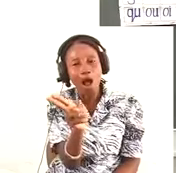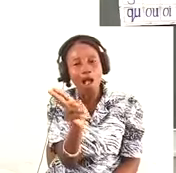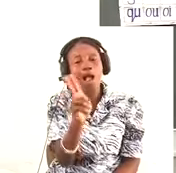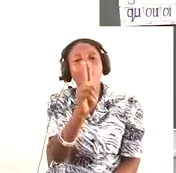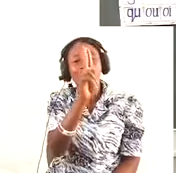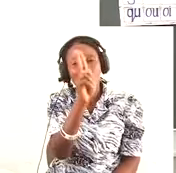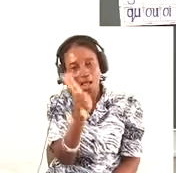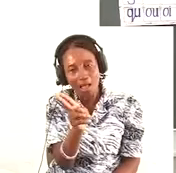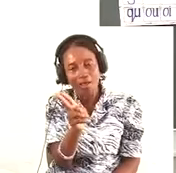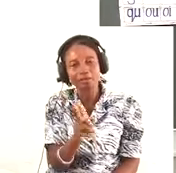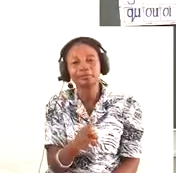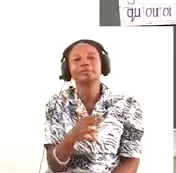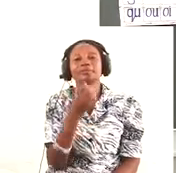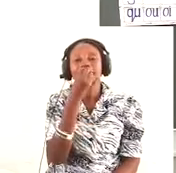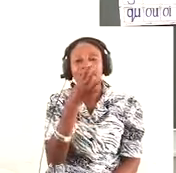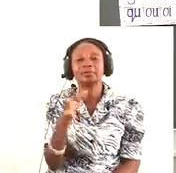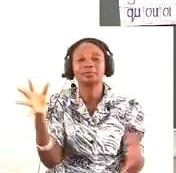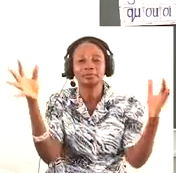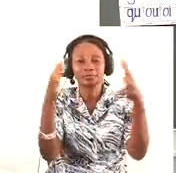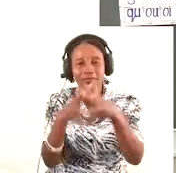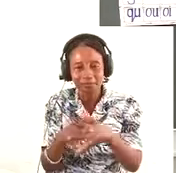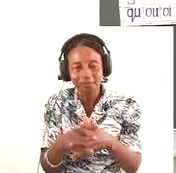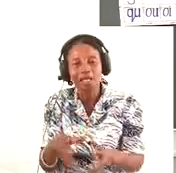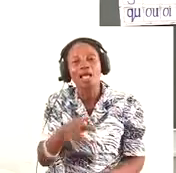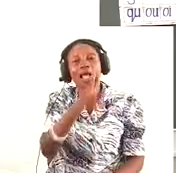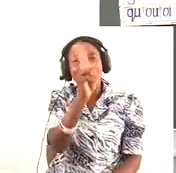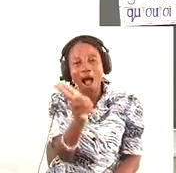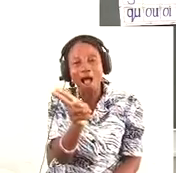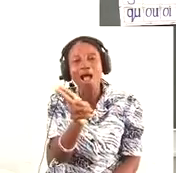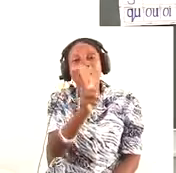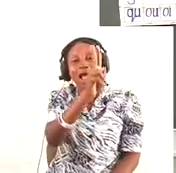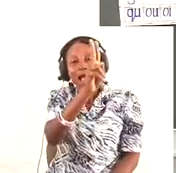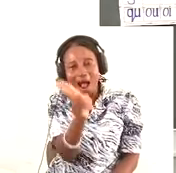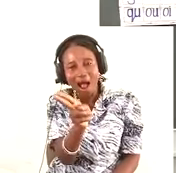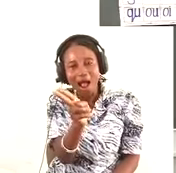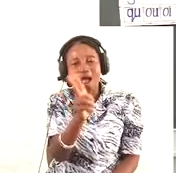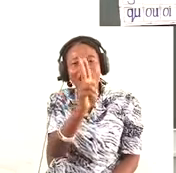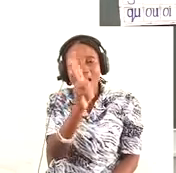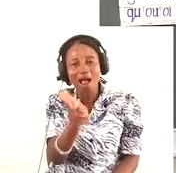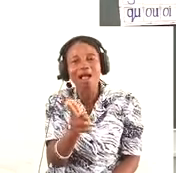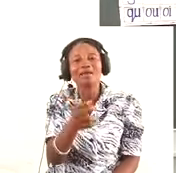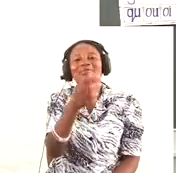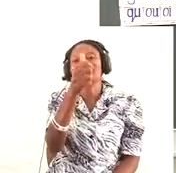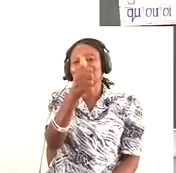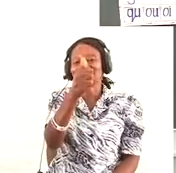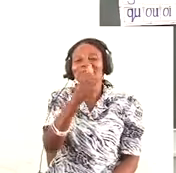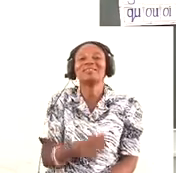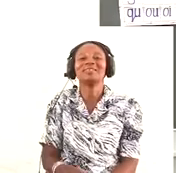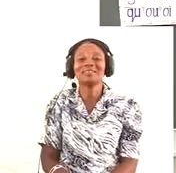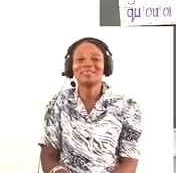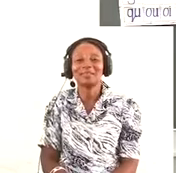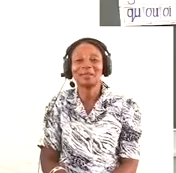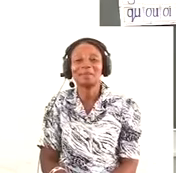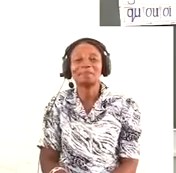is it? We say together, what is it? Good.